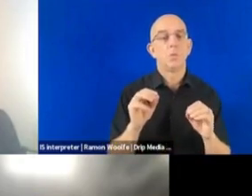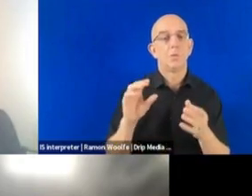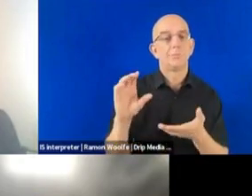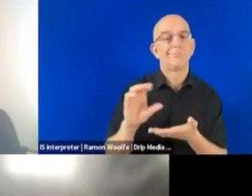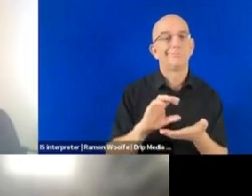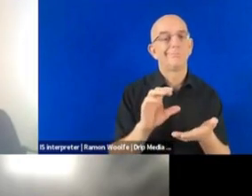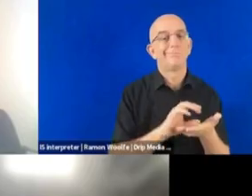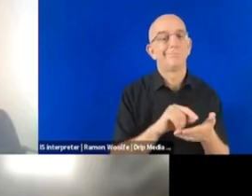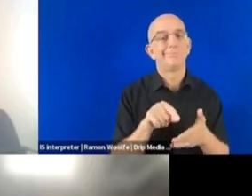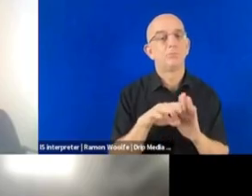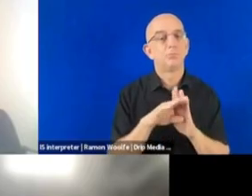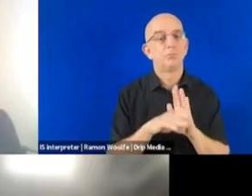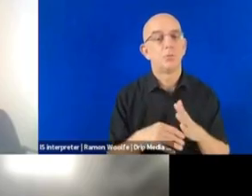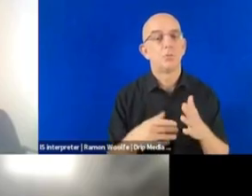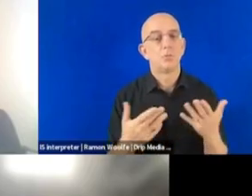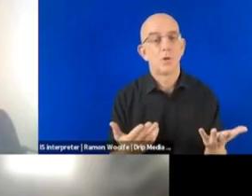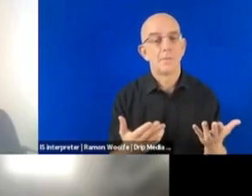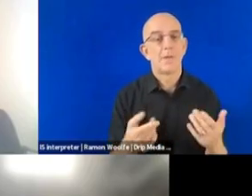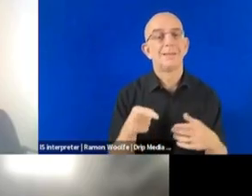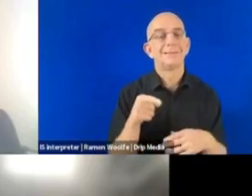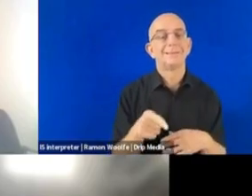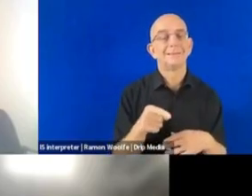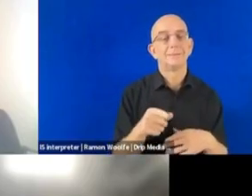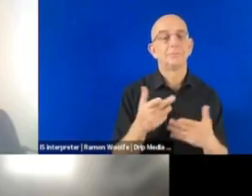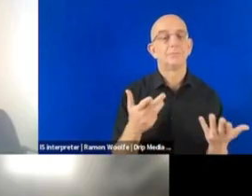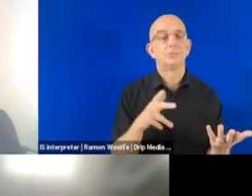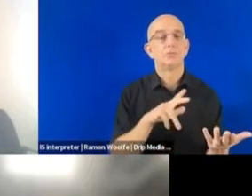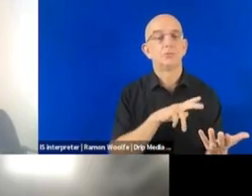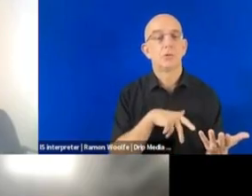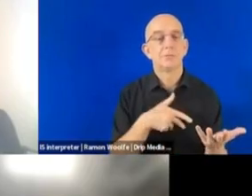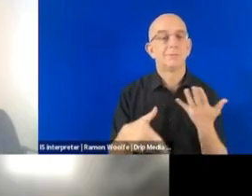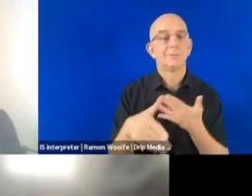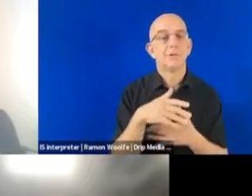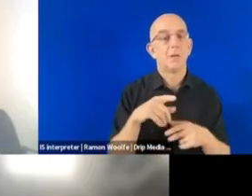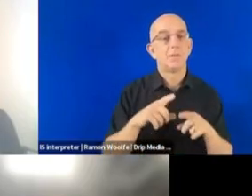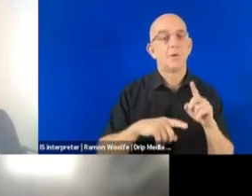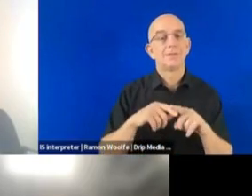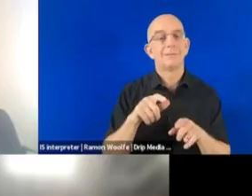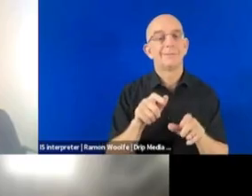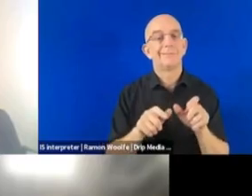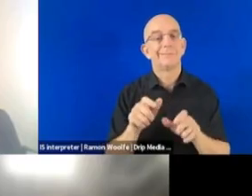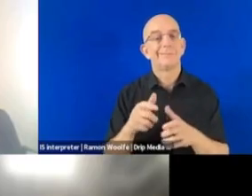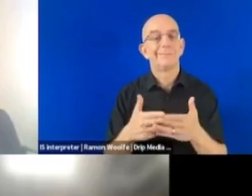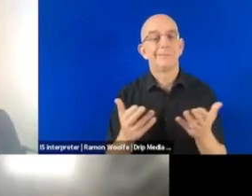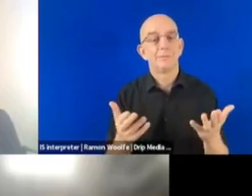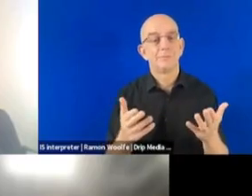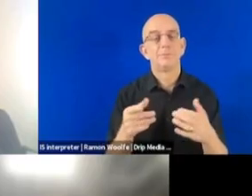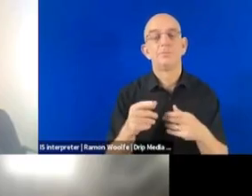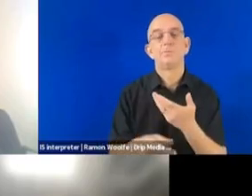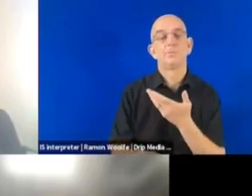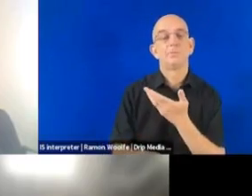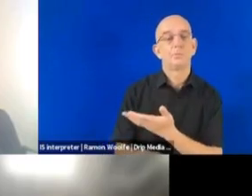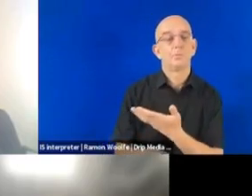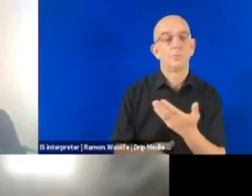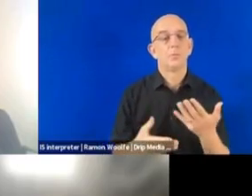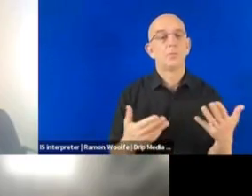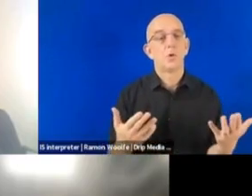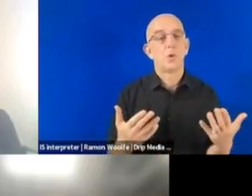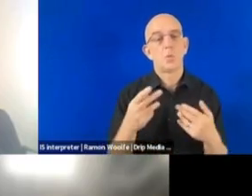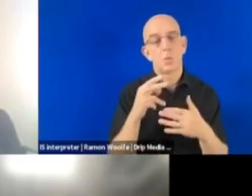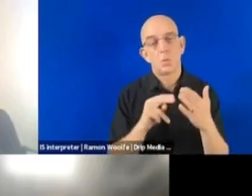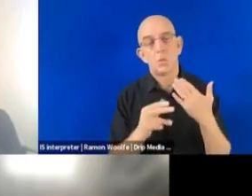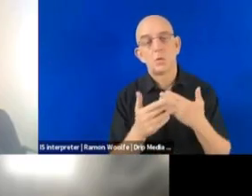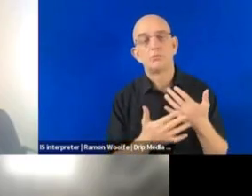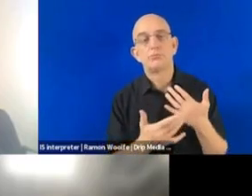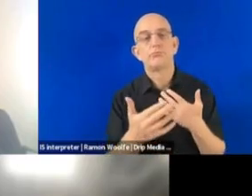having the diploma curriculum being accredited by the Malawi National Council for Higher Education, but also there are